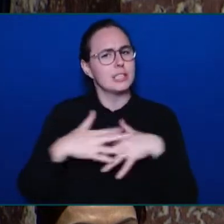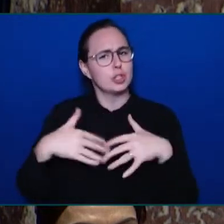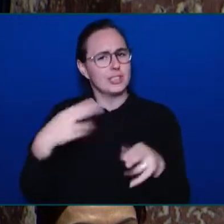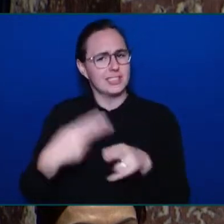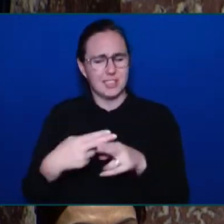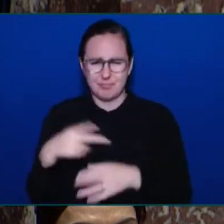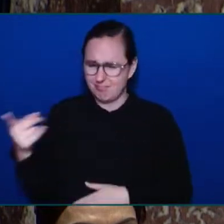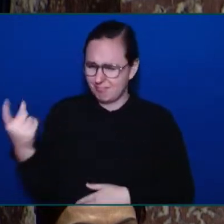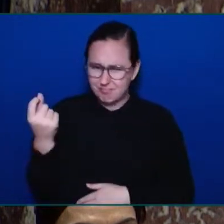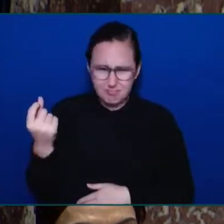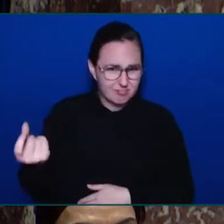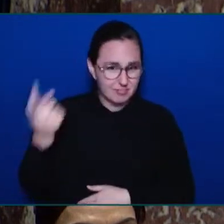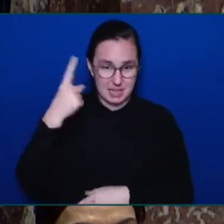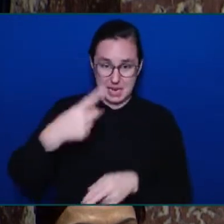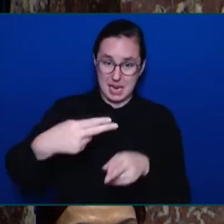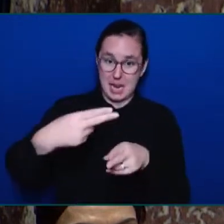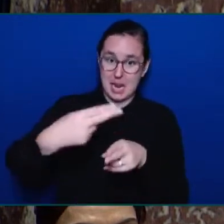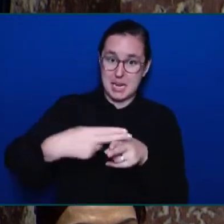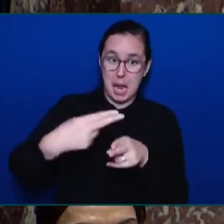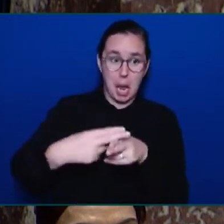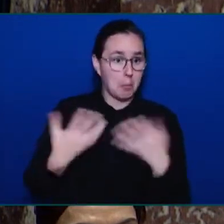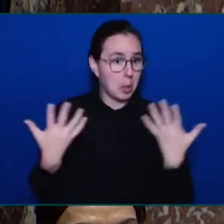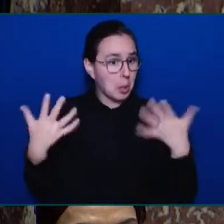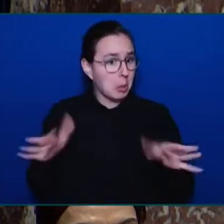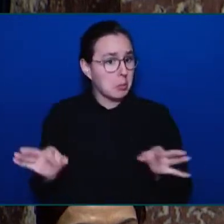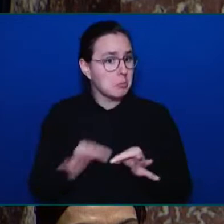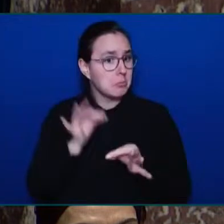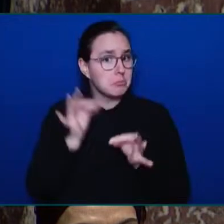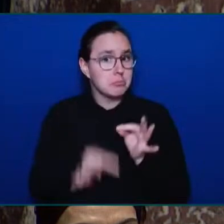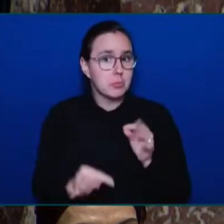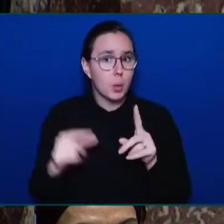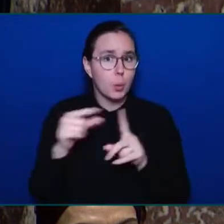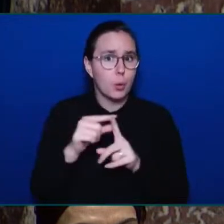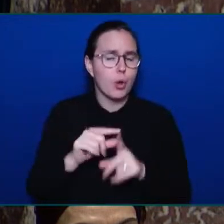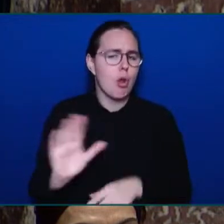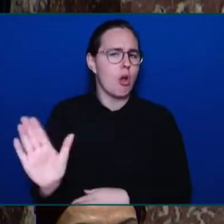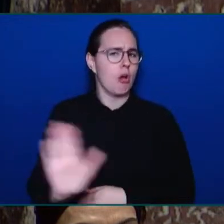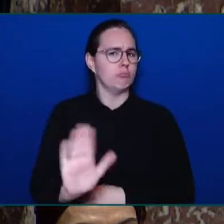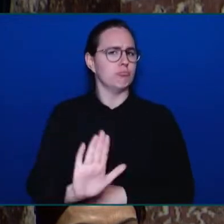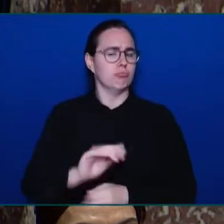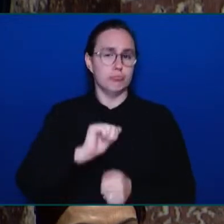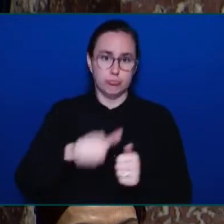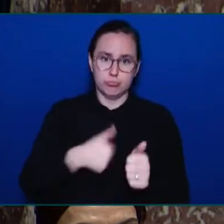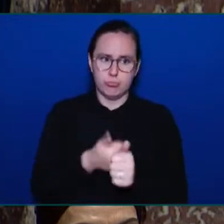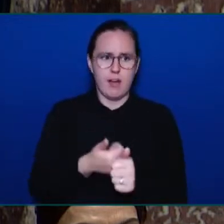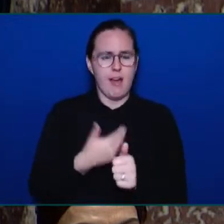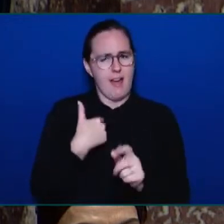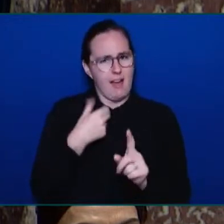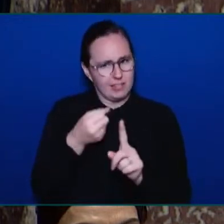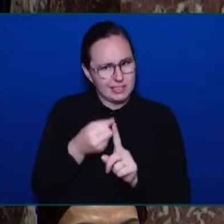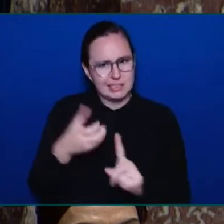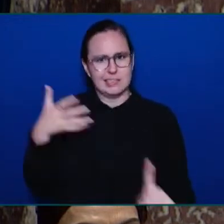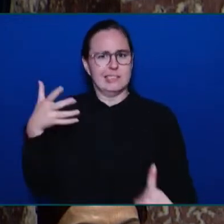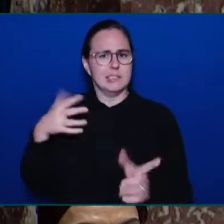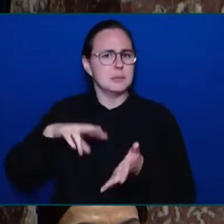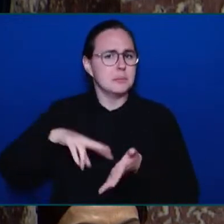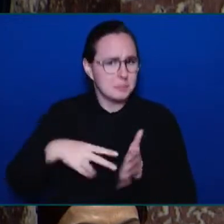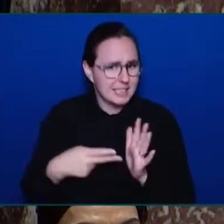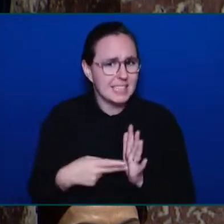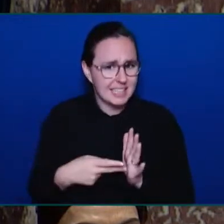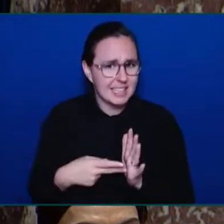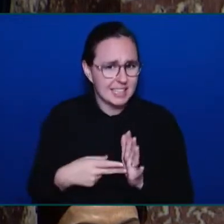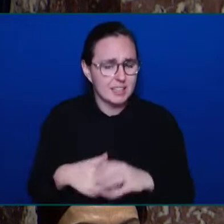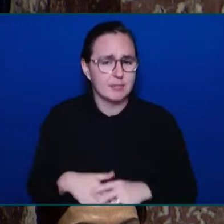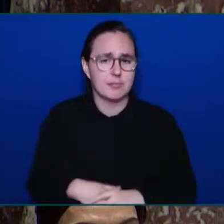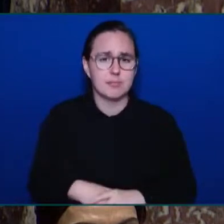When I became the MLA, Dennis emailed me to ask about dates for the Saanich Inlet Roundtable, making sure he coordinated the voices